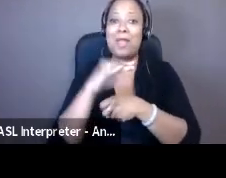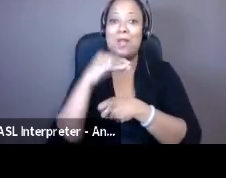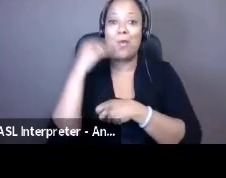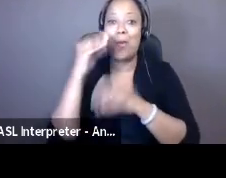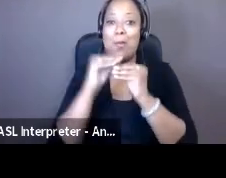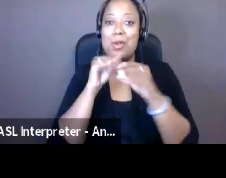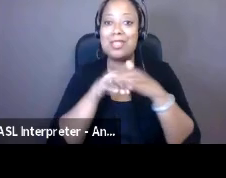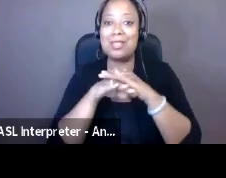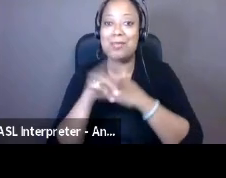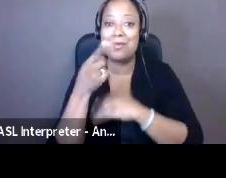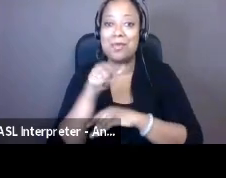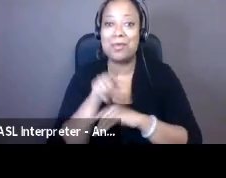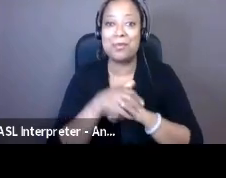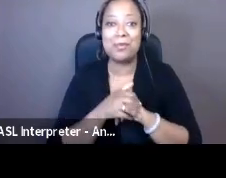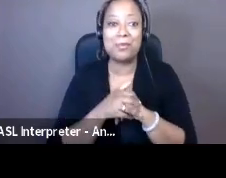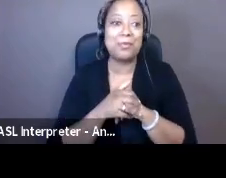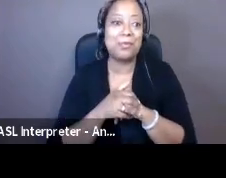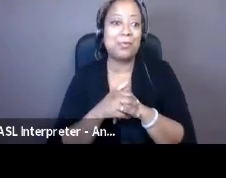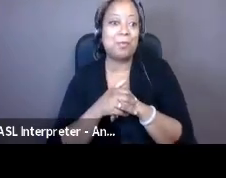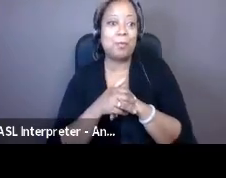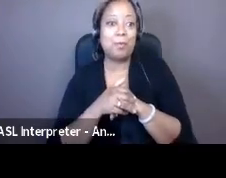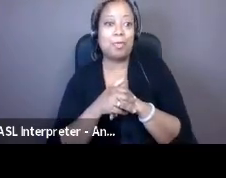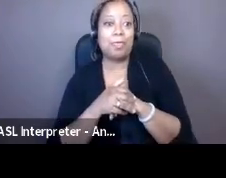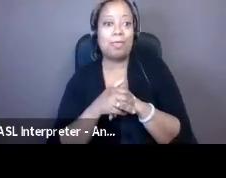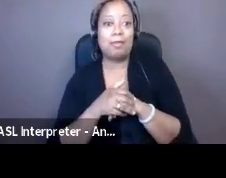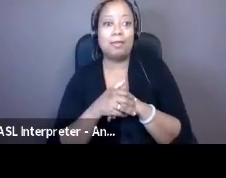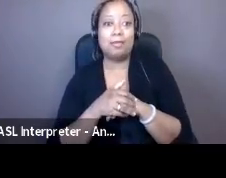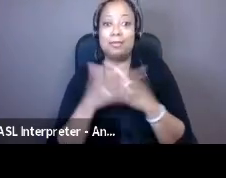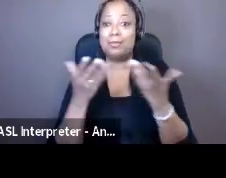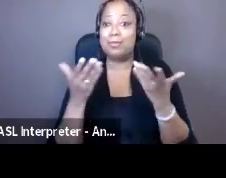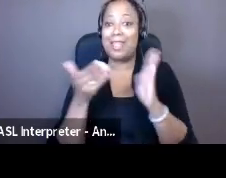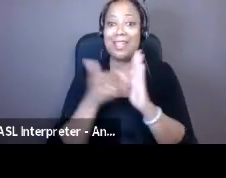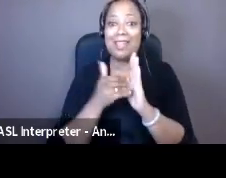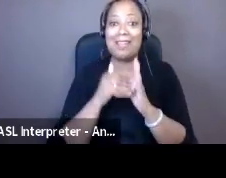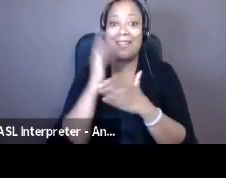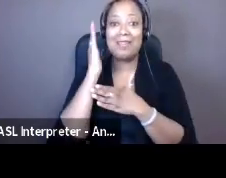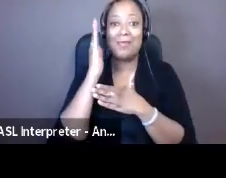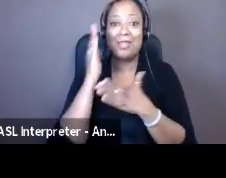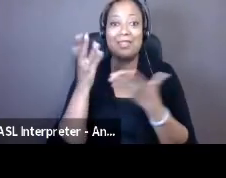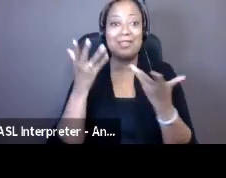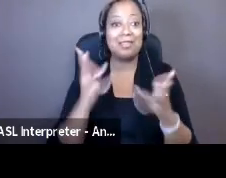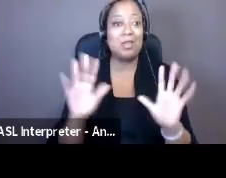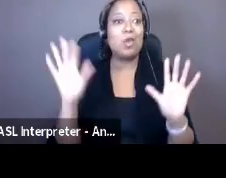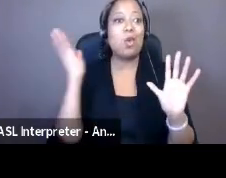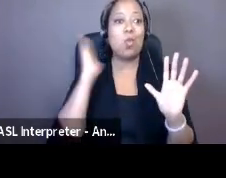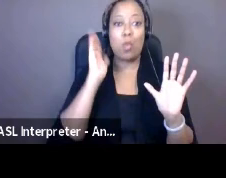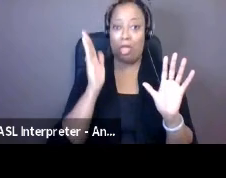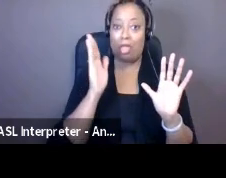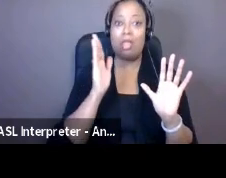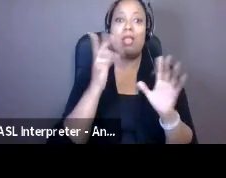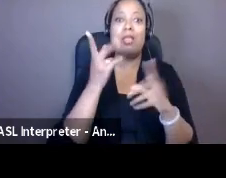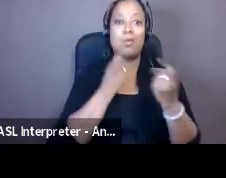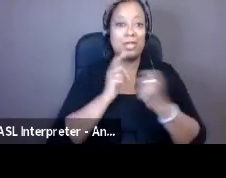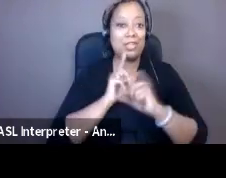you. So that, again, that ends our presentation today. There is going to be a question and answer